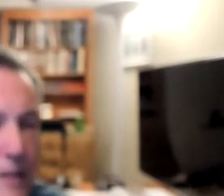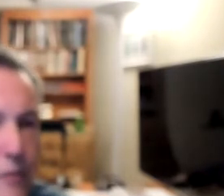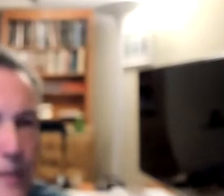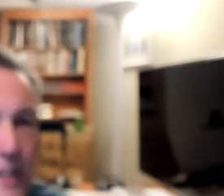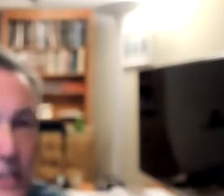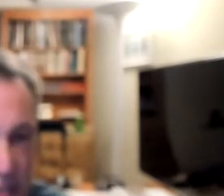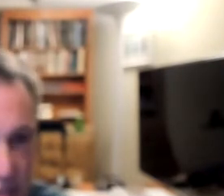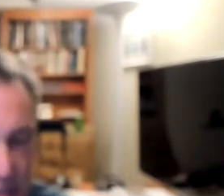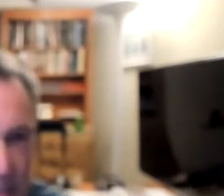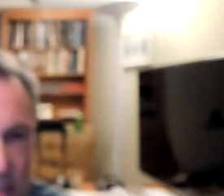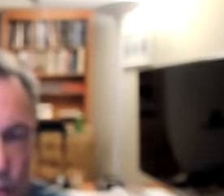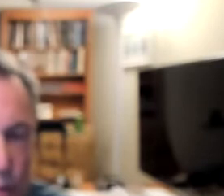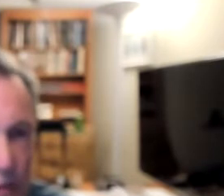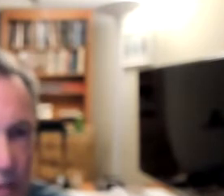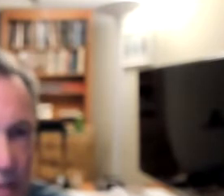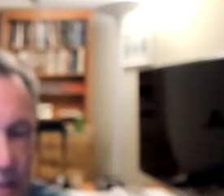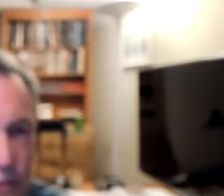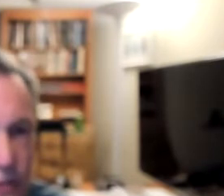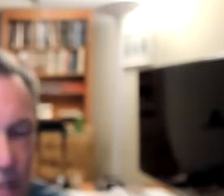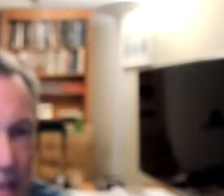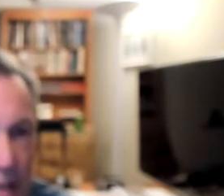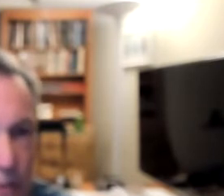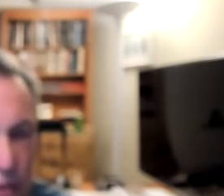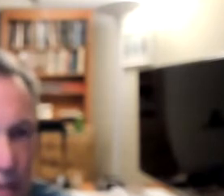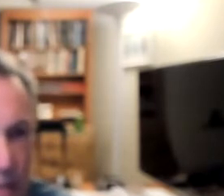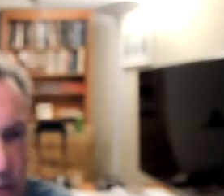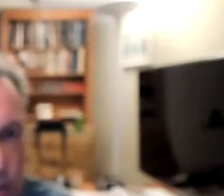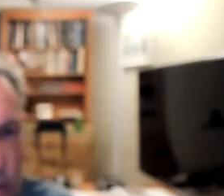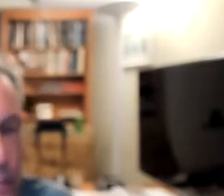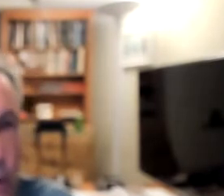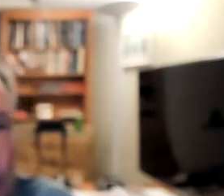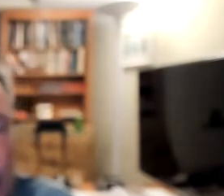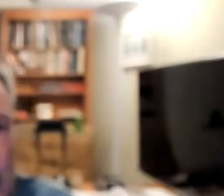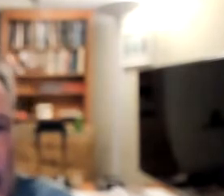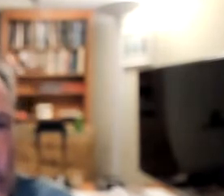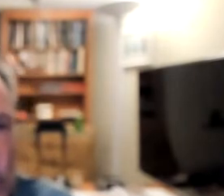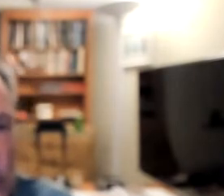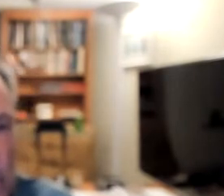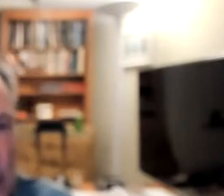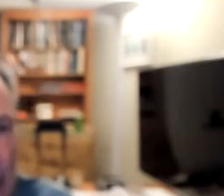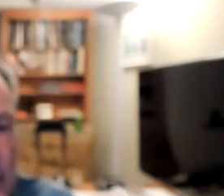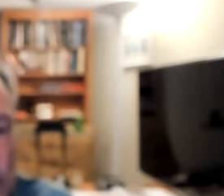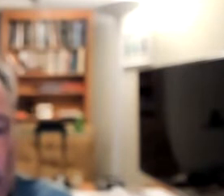incredibly convenient. You would then see Amazon show you the product that you